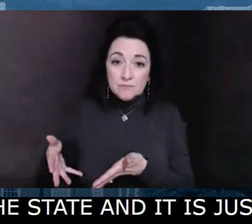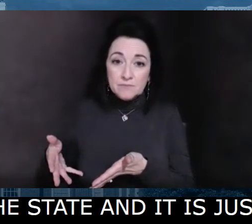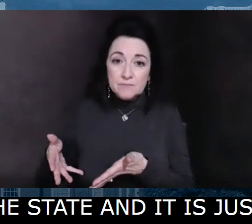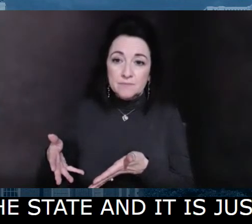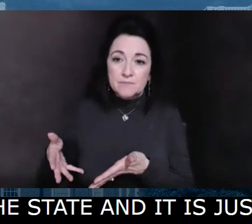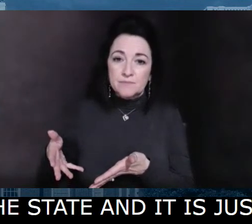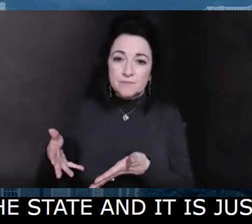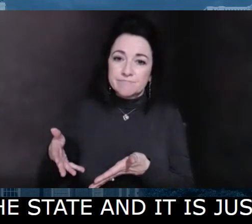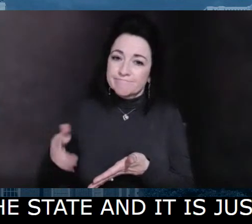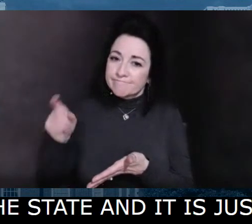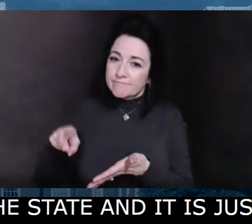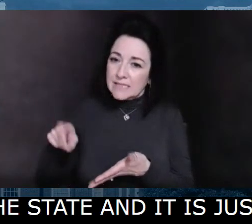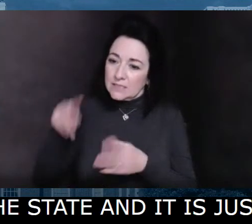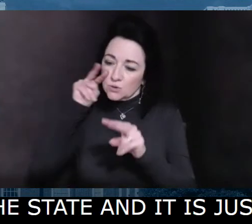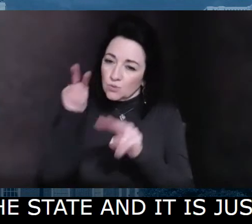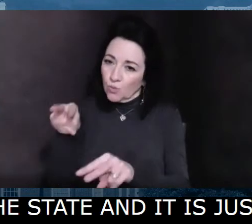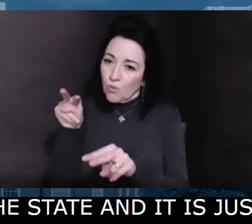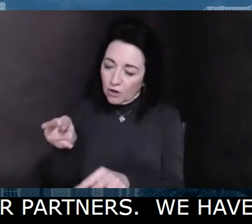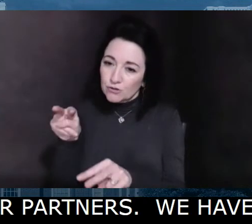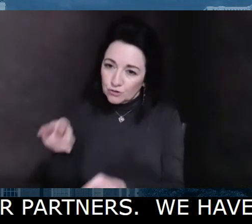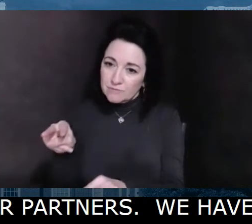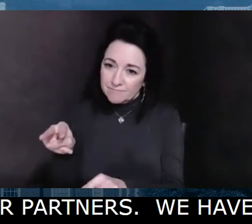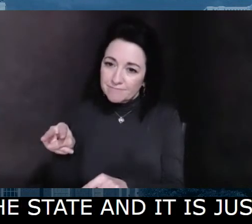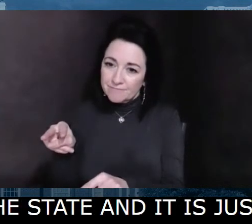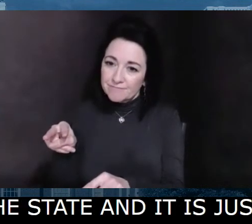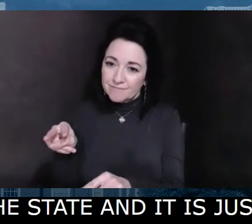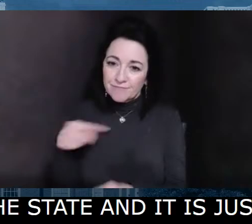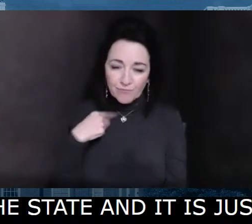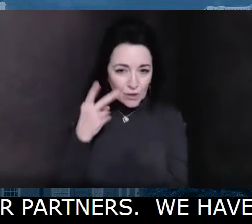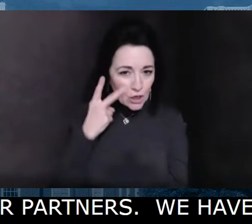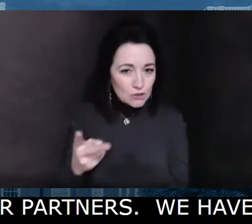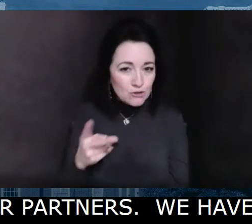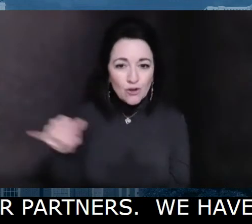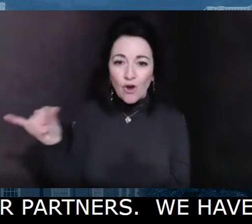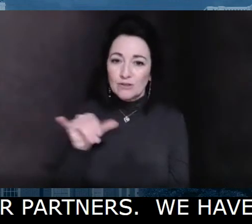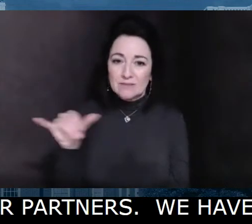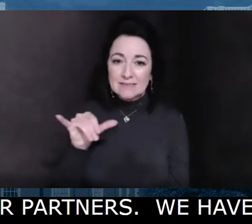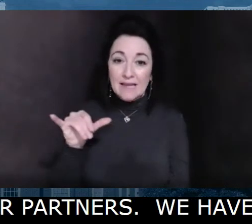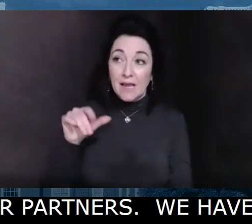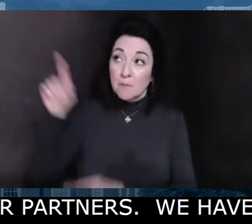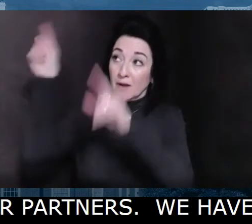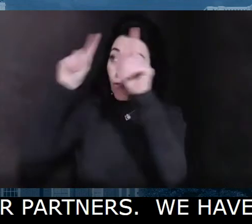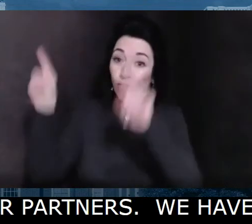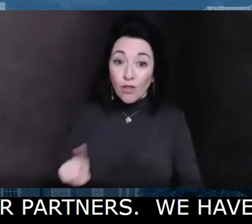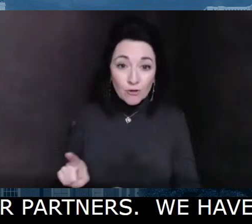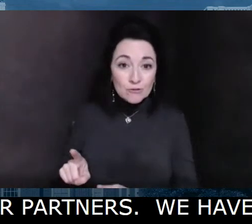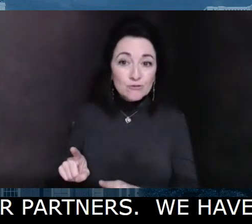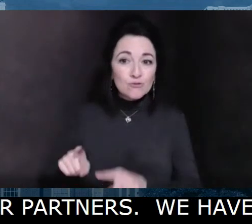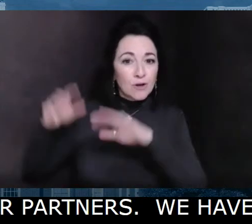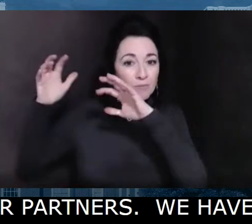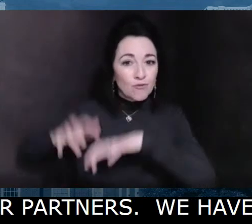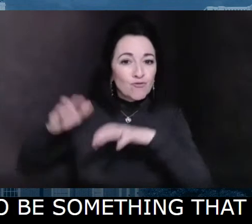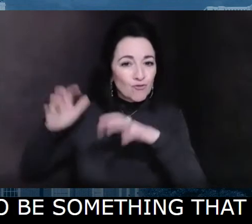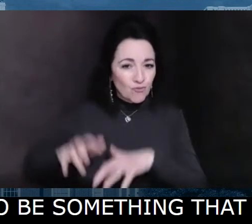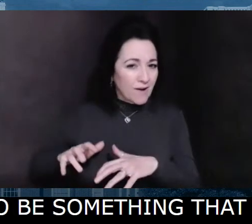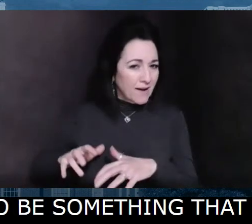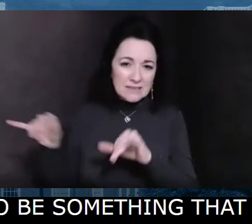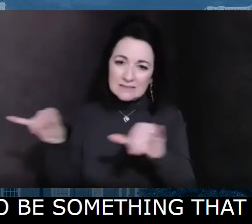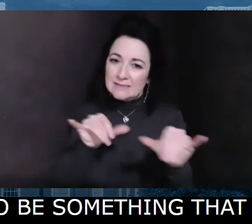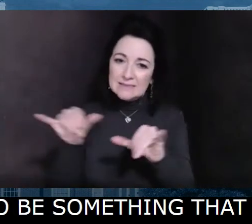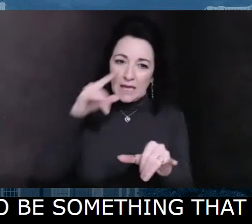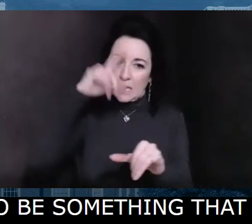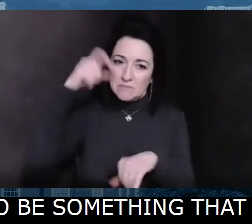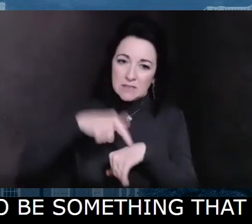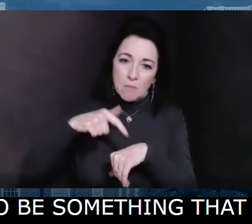something we have to keep an eye on. We also saw the same thing in the summer when we had thunderstorms come in and close down events early as well.